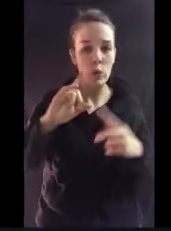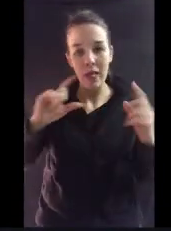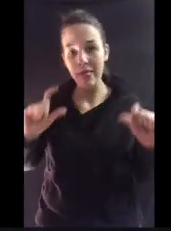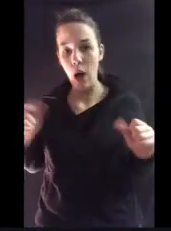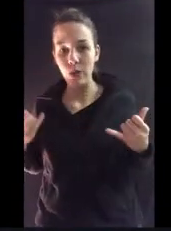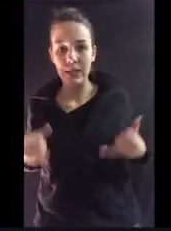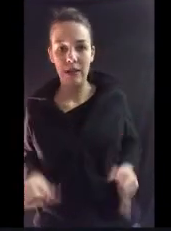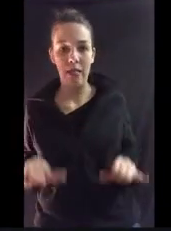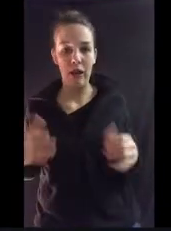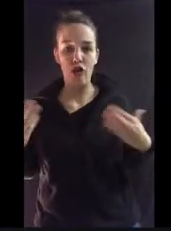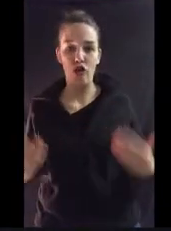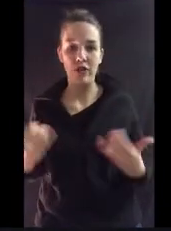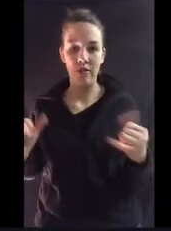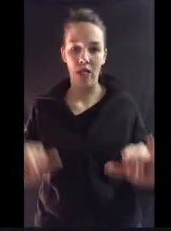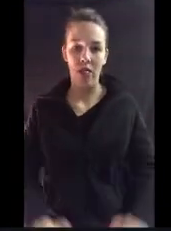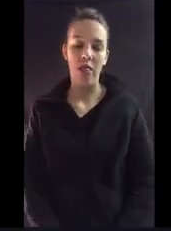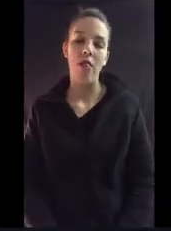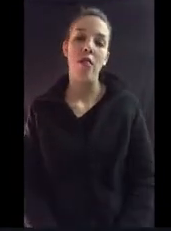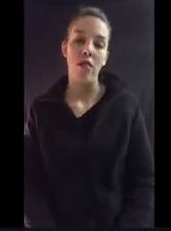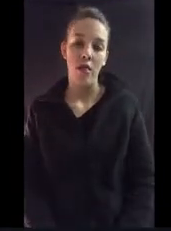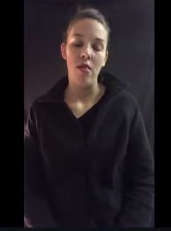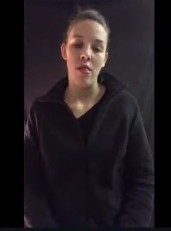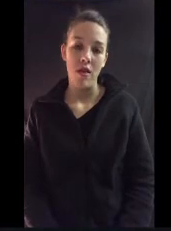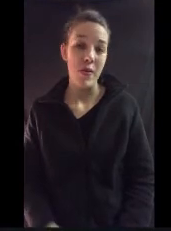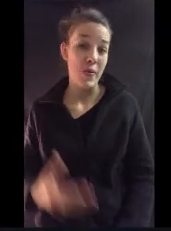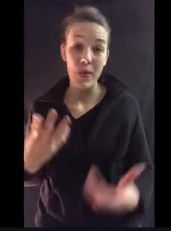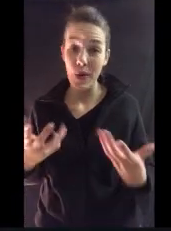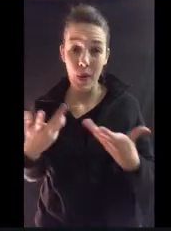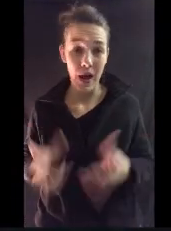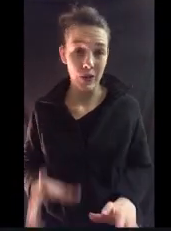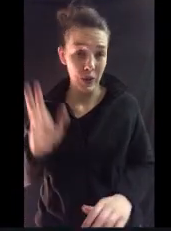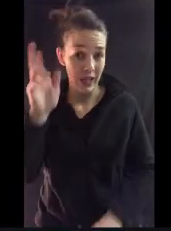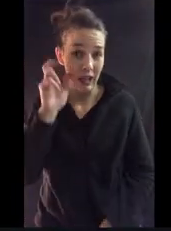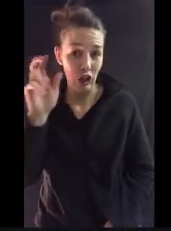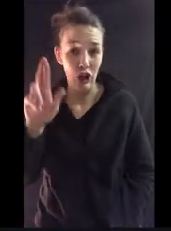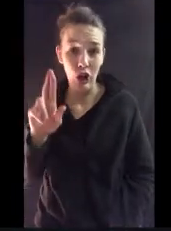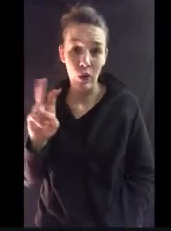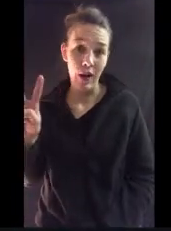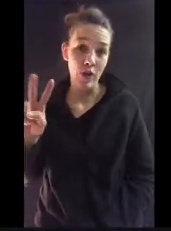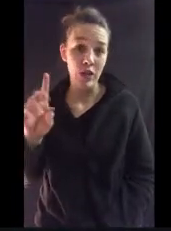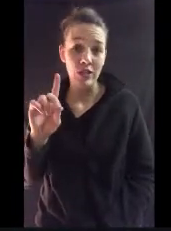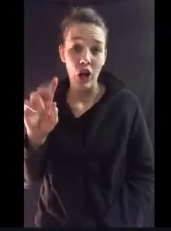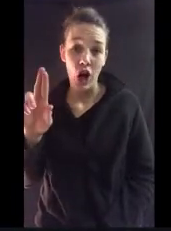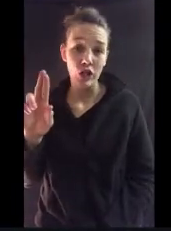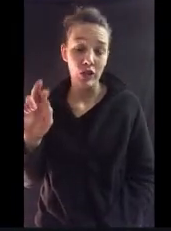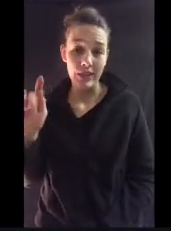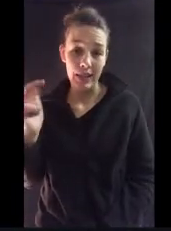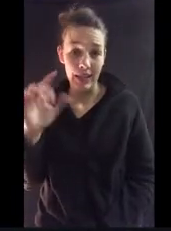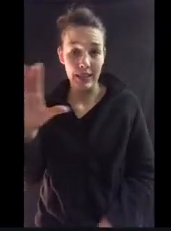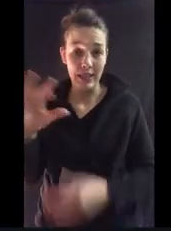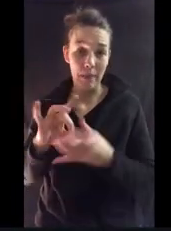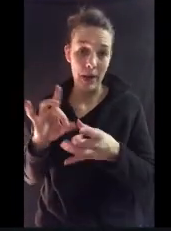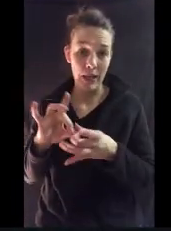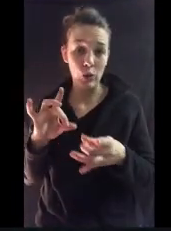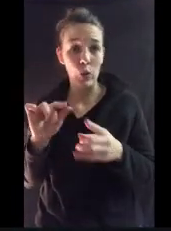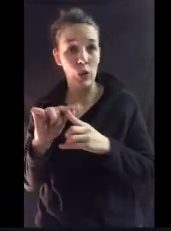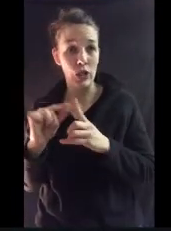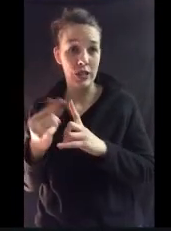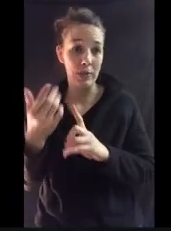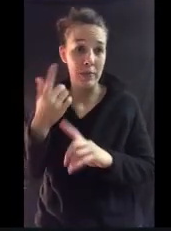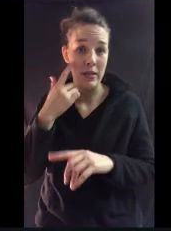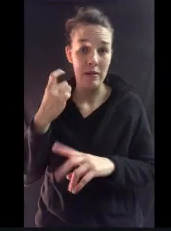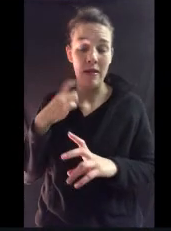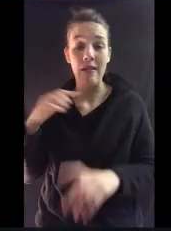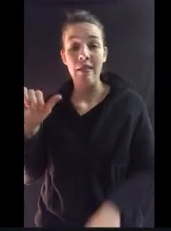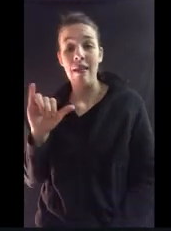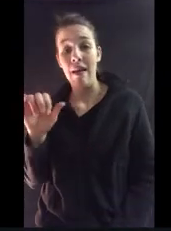voices, far too loud, are still here. And we may not want to hear Reverend Dr. Martin Luther King's